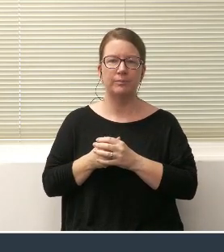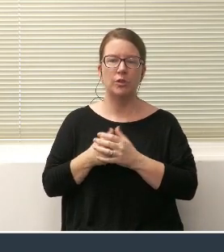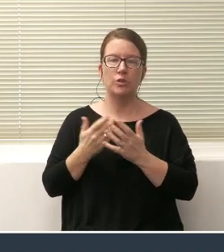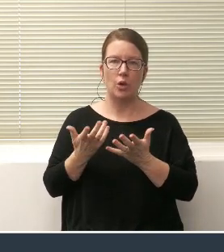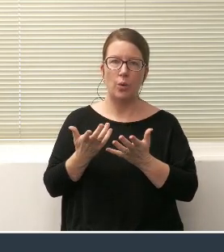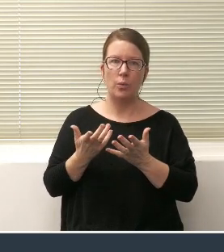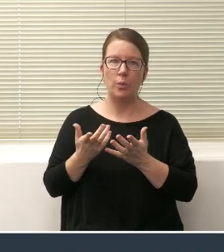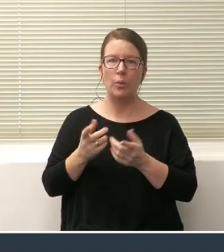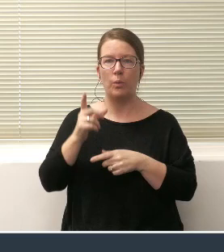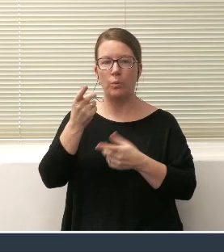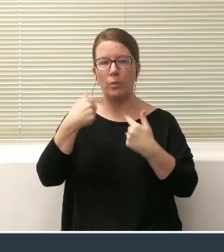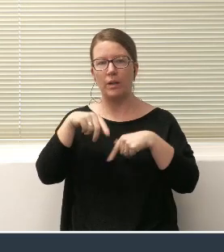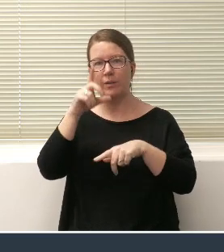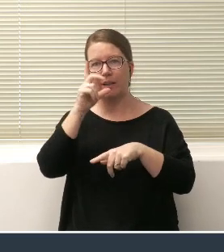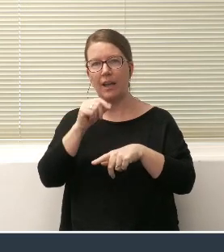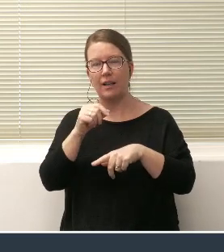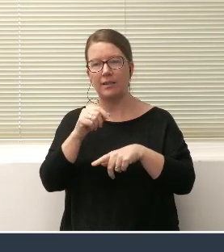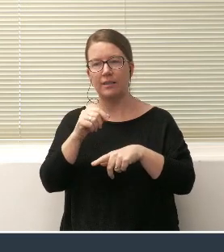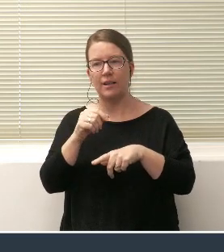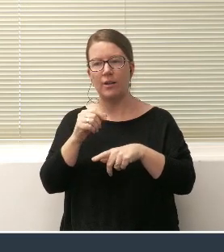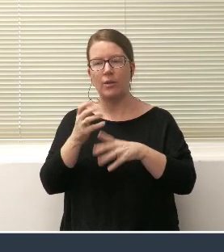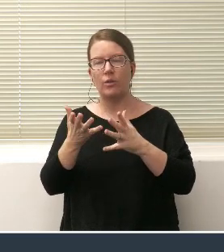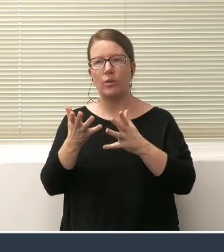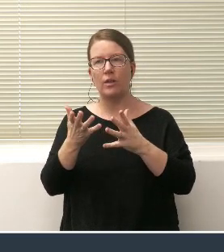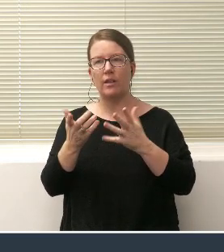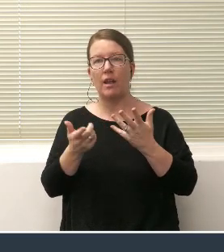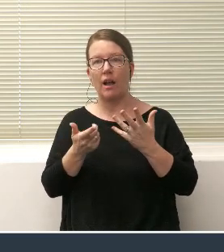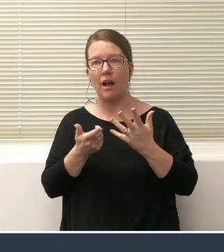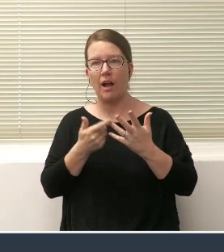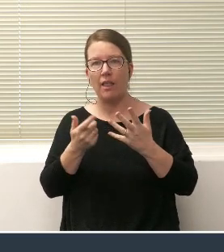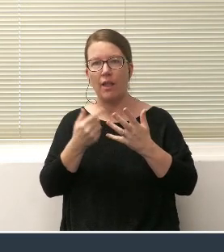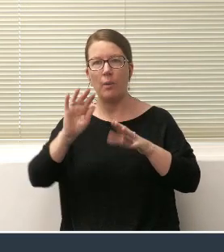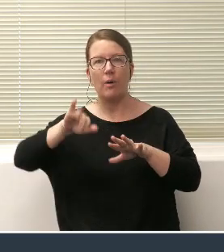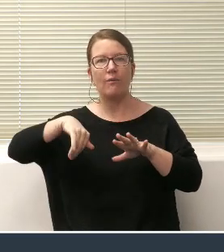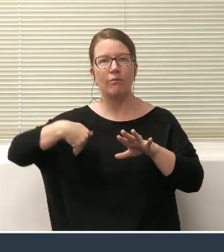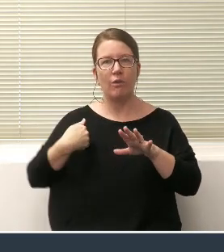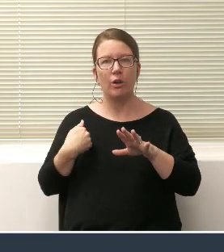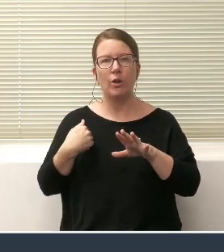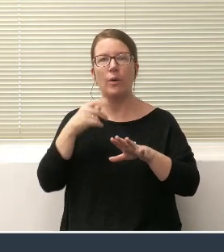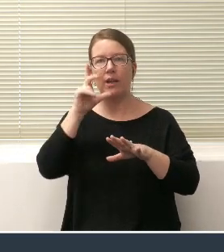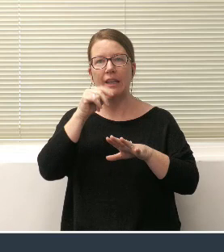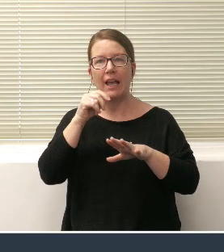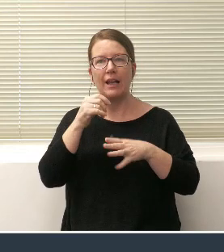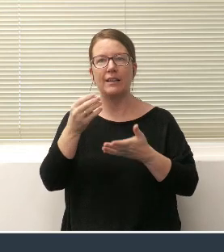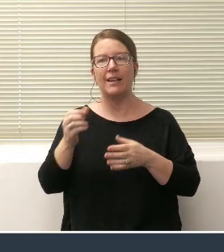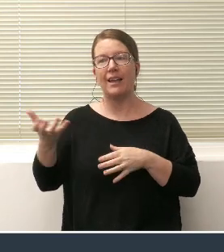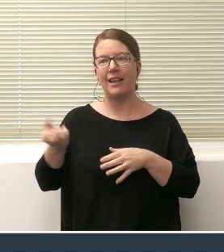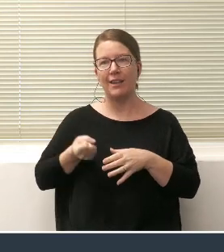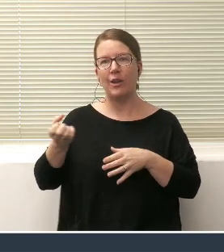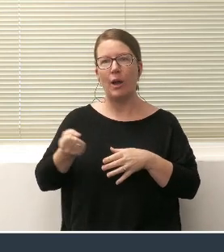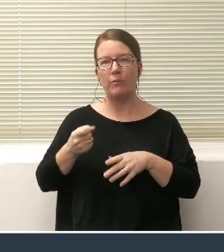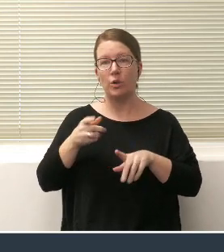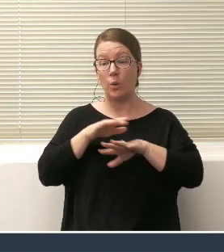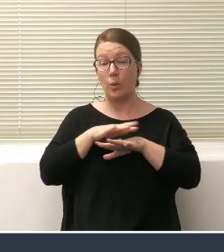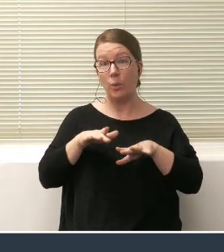so that we can enable the remainder or the balance of the portfolio to return an income to ratepayers.